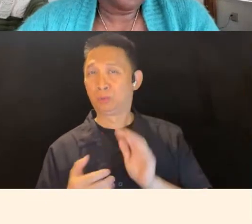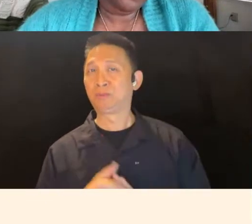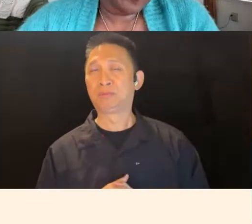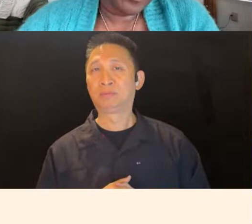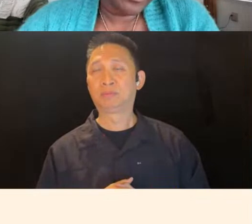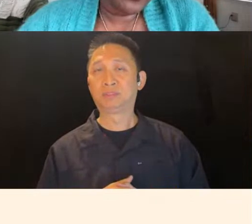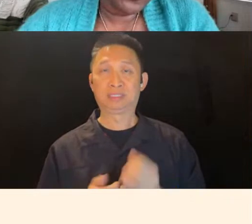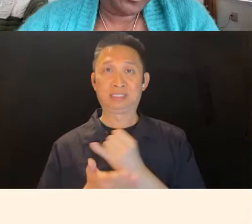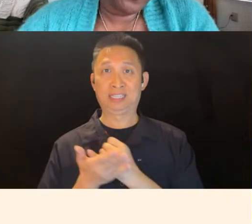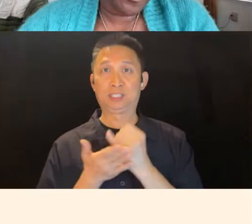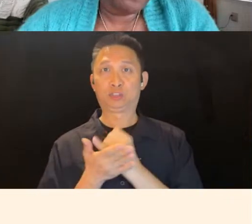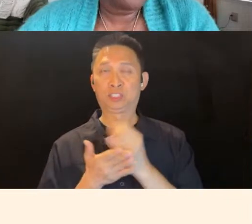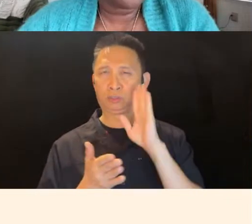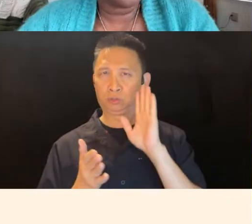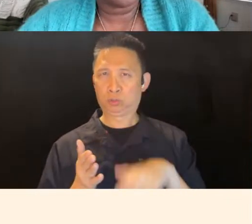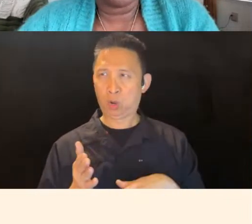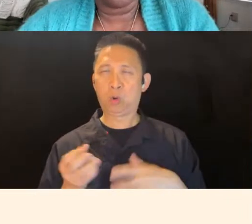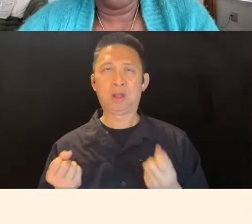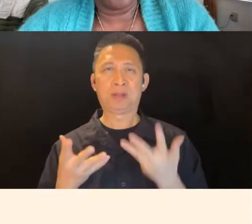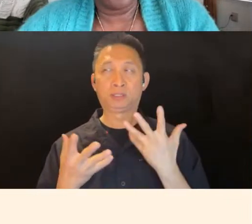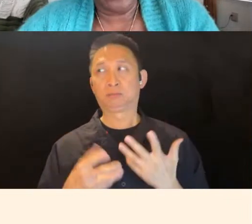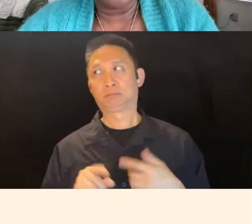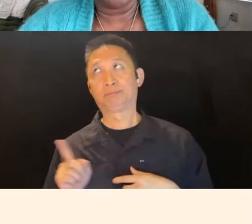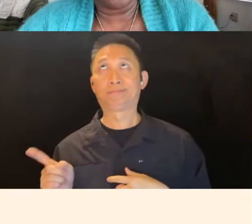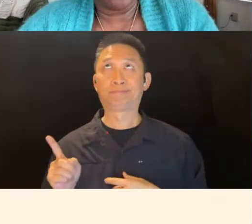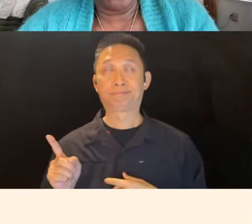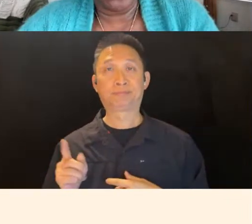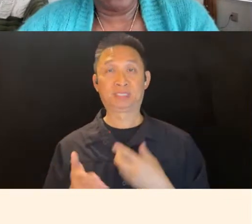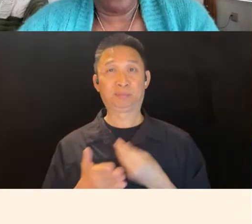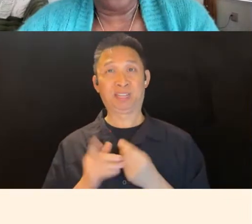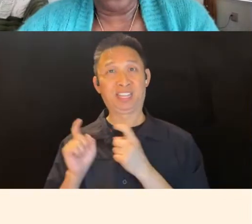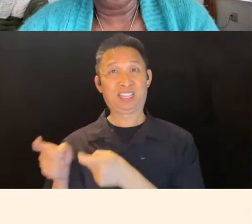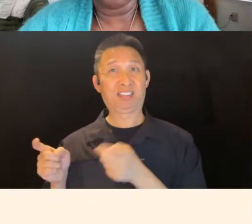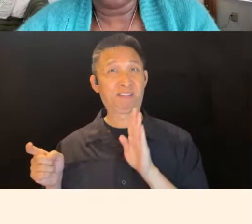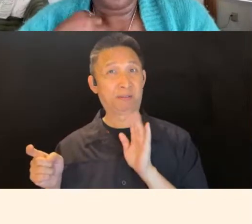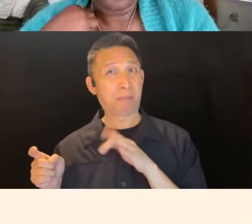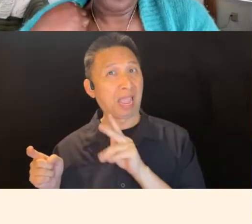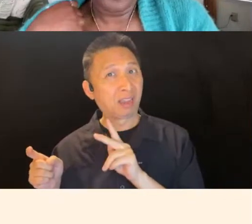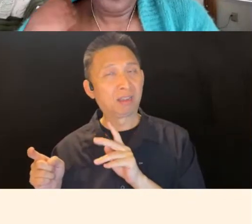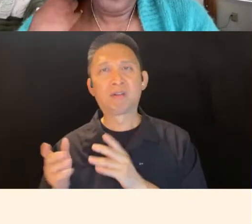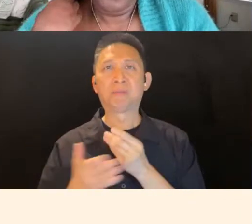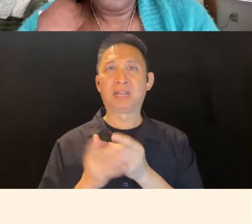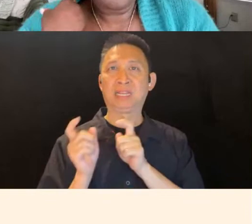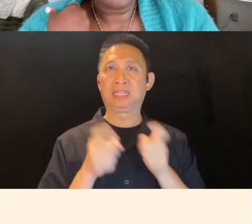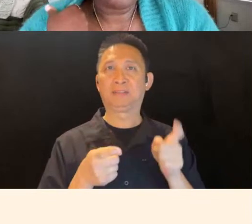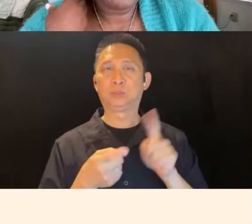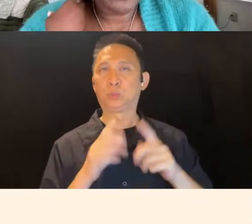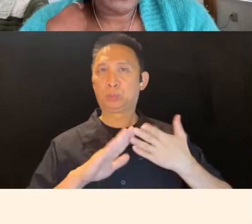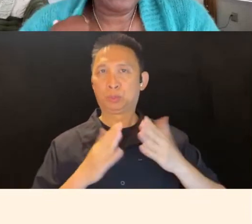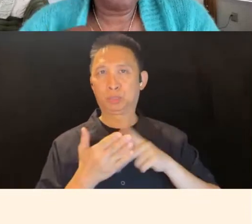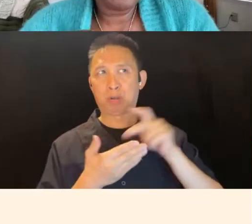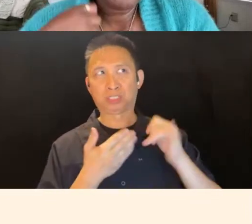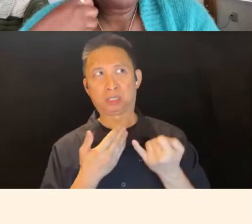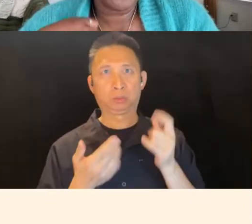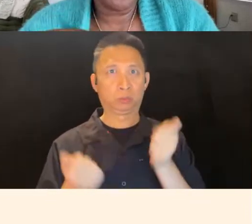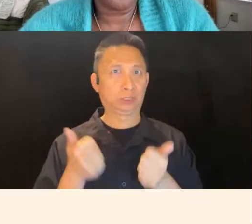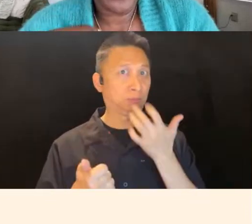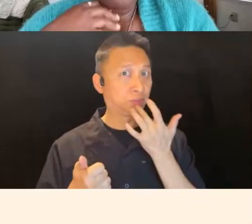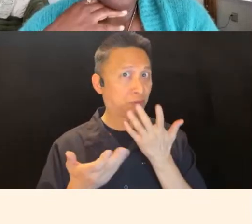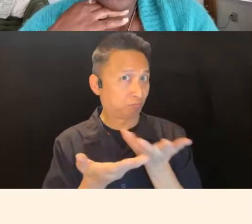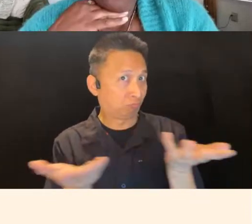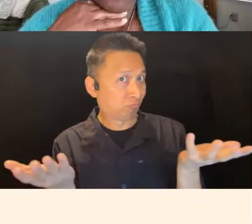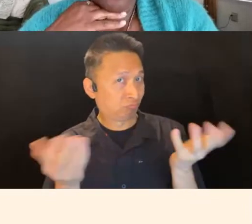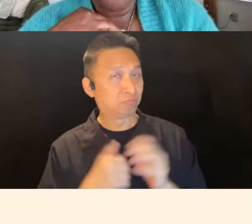could contribute that to Wells Fargo, or you could contribute that to a community project. Around the same time, People of